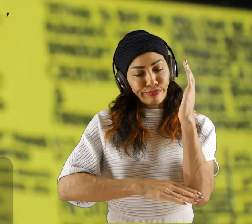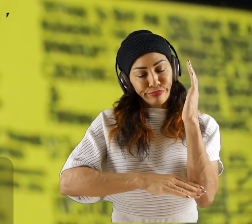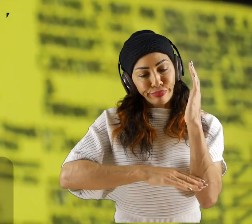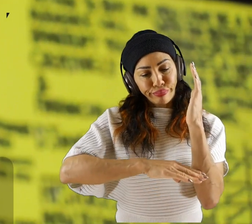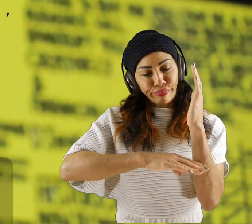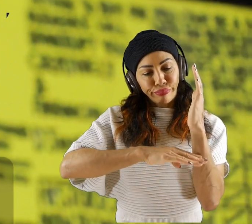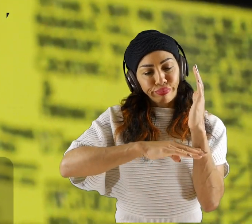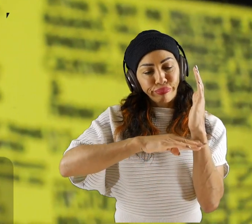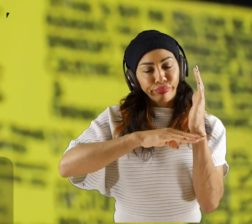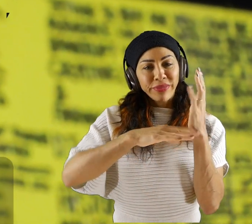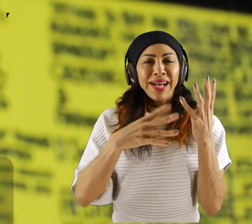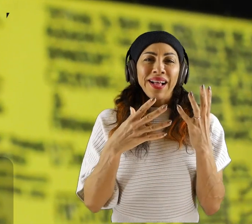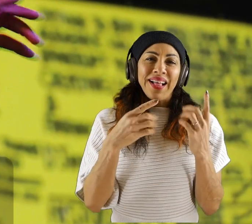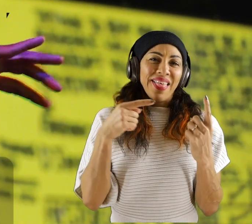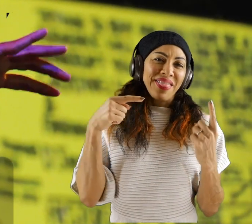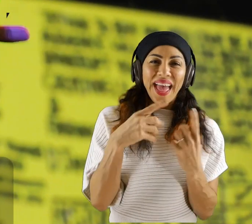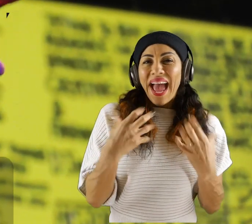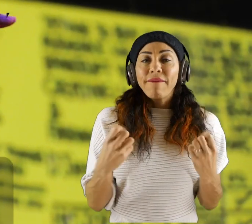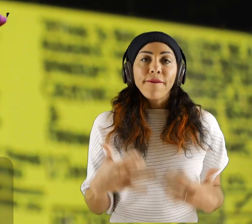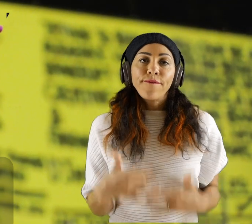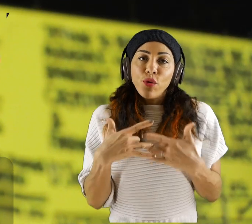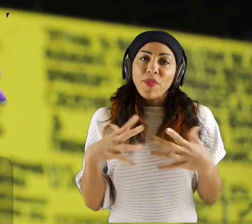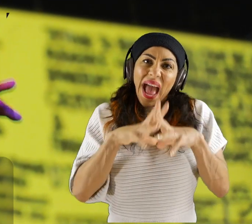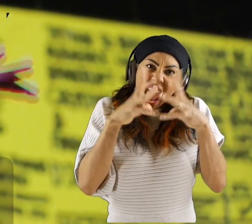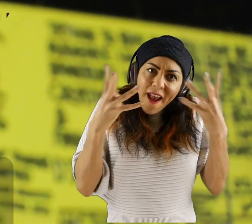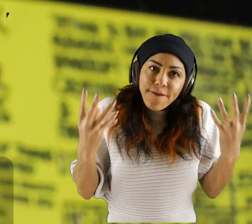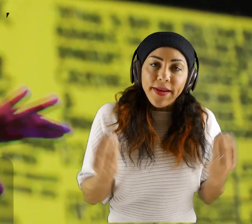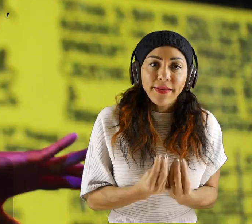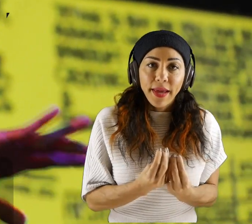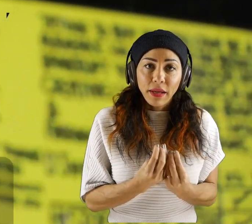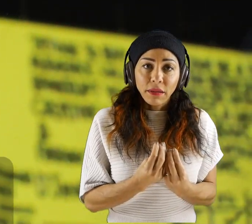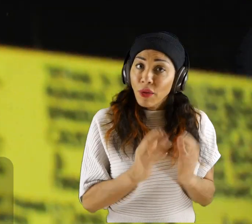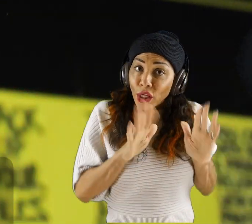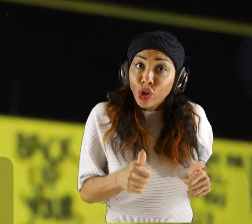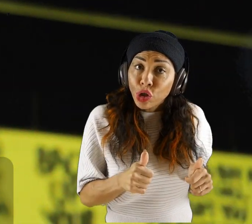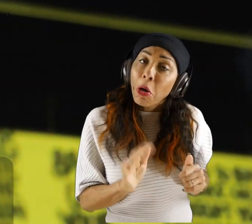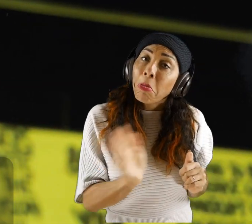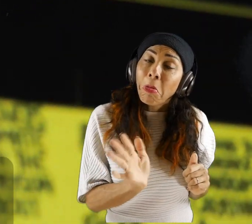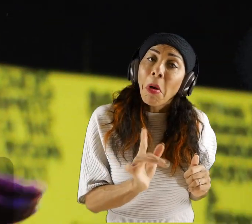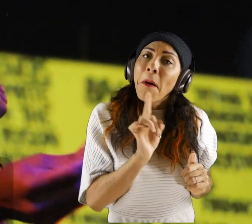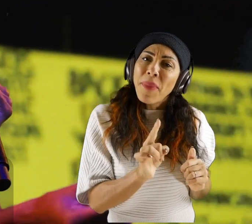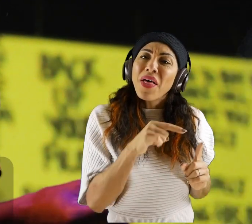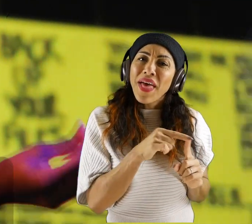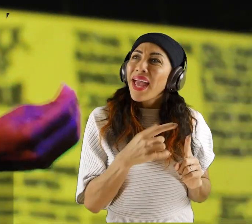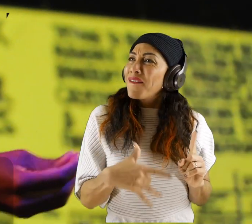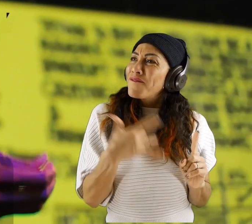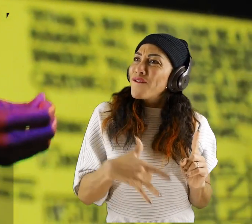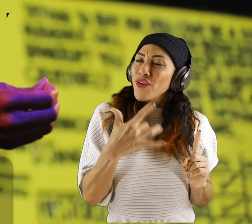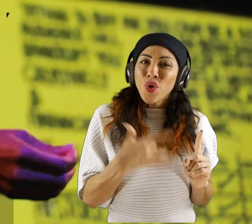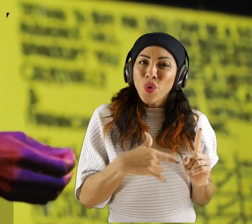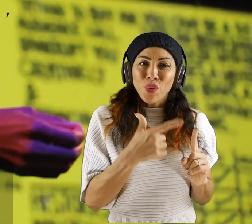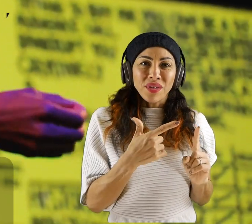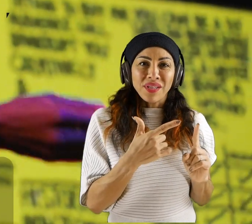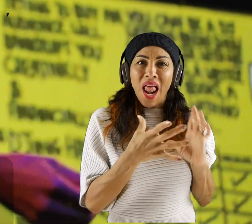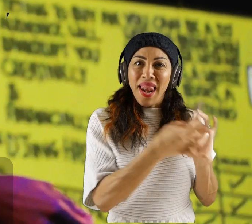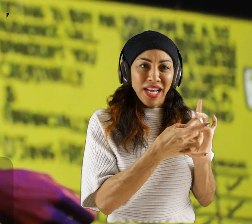something, they start having opinions about everything. Not that they shouldn't. It's just that they use their opinions for everything, and then it dials down the essence of